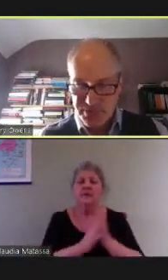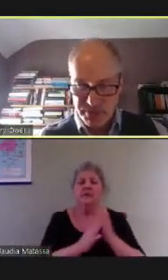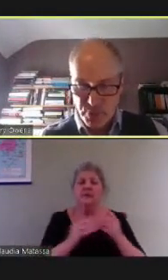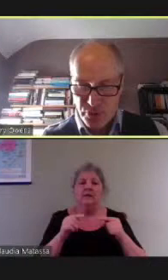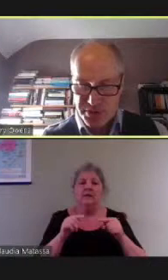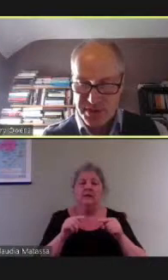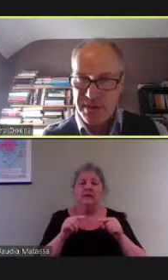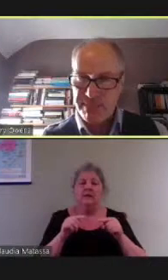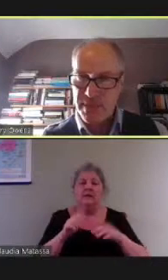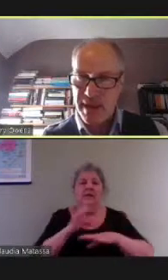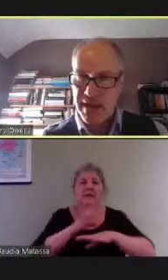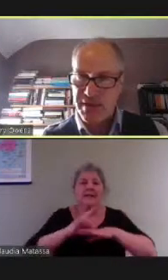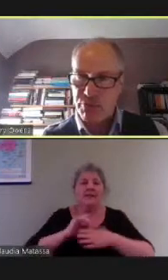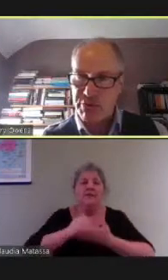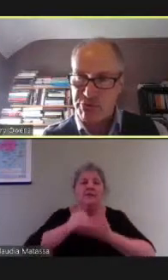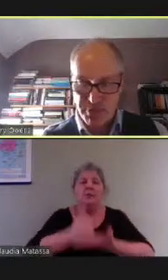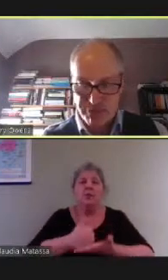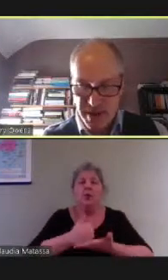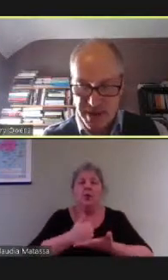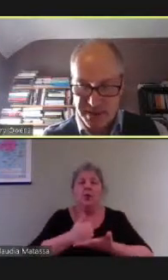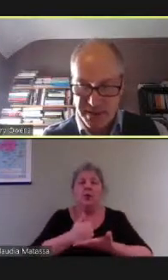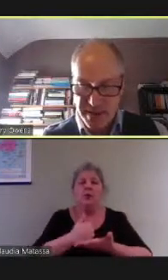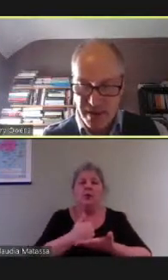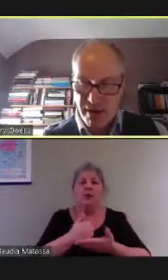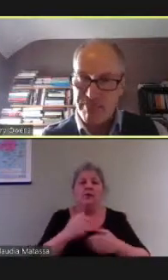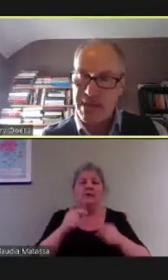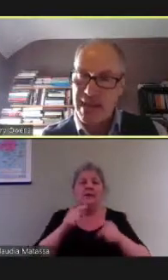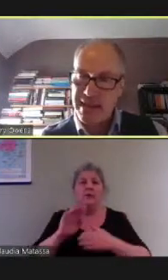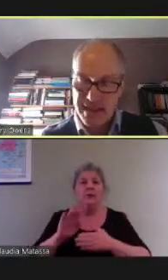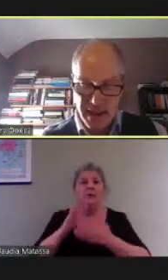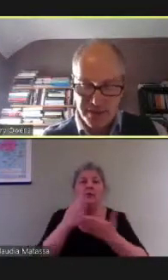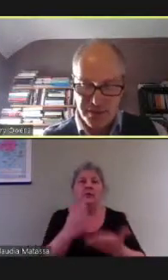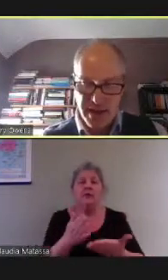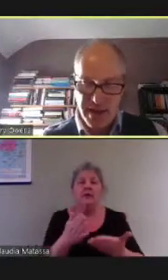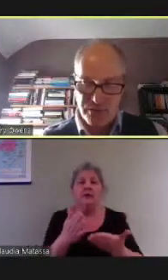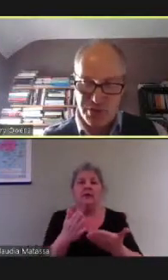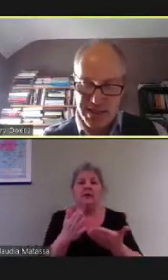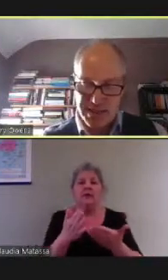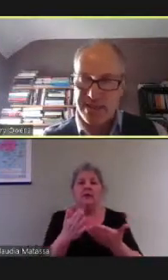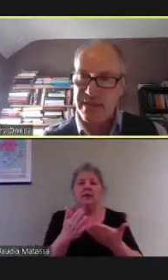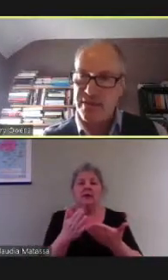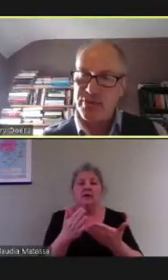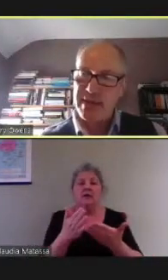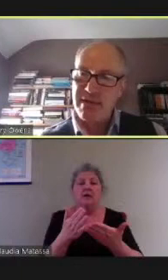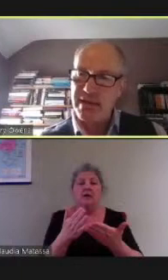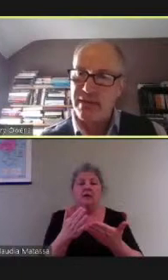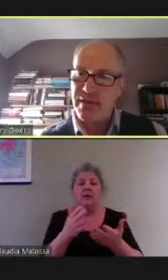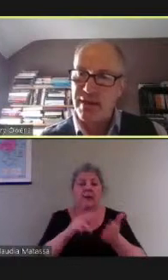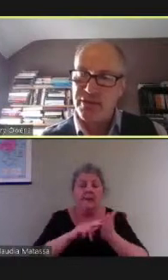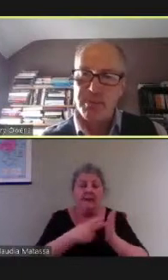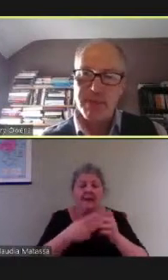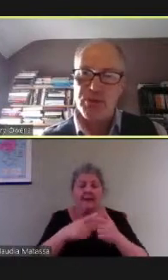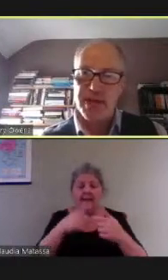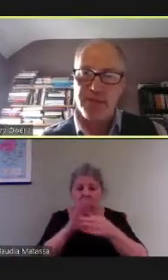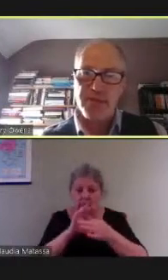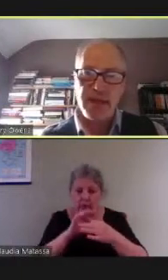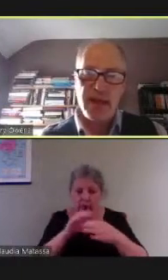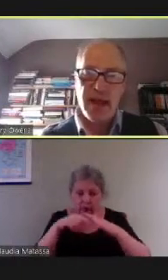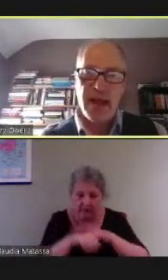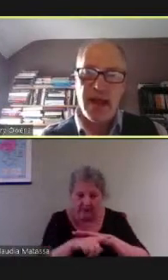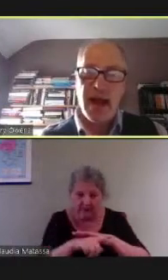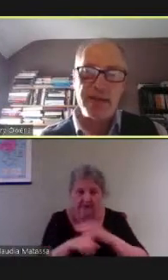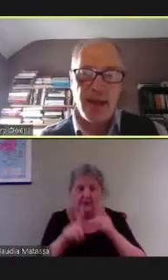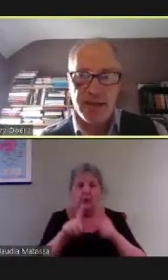The type of supports that we would provide are planning and release. So that thing, somebody